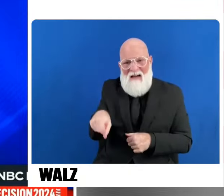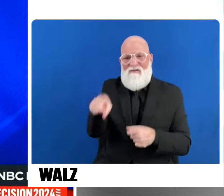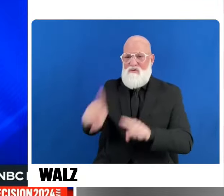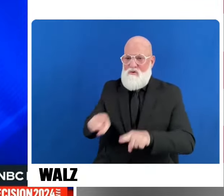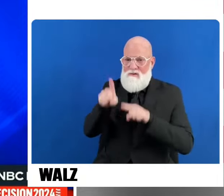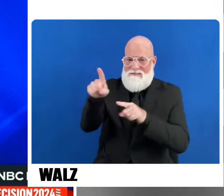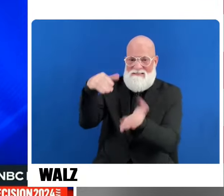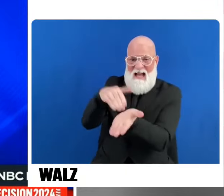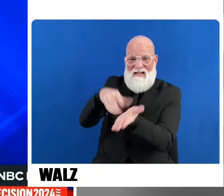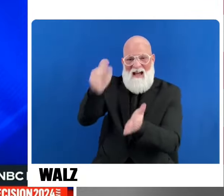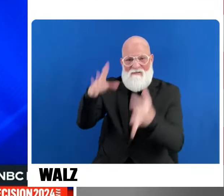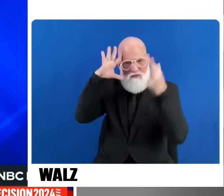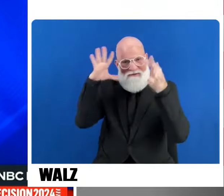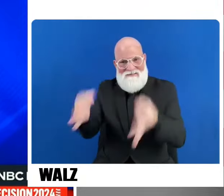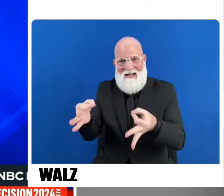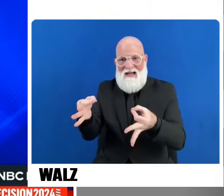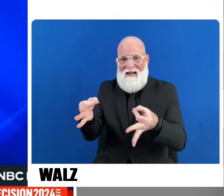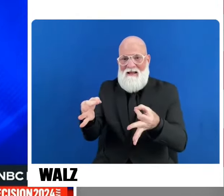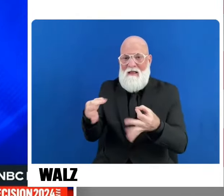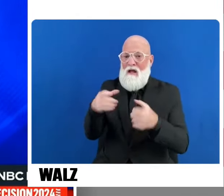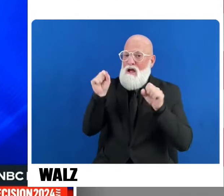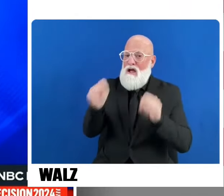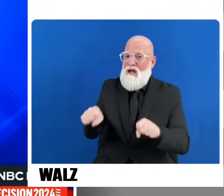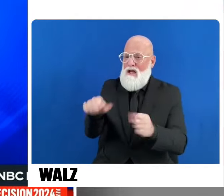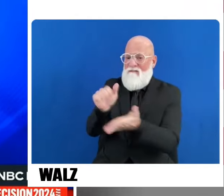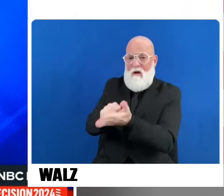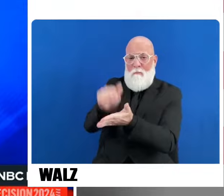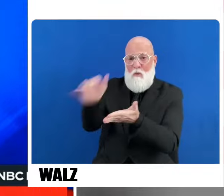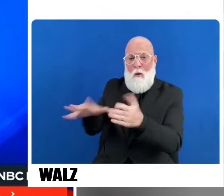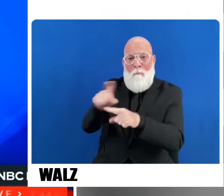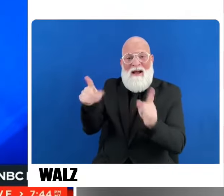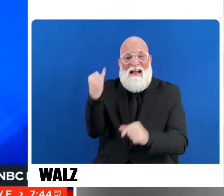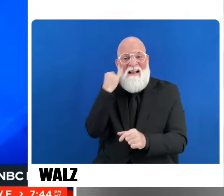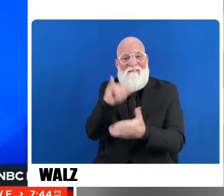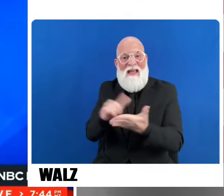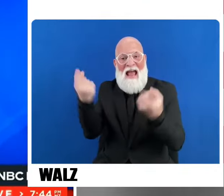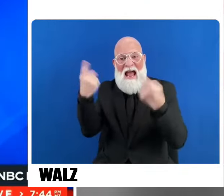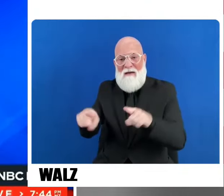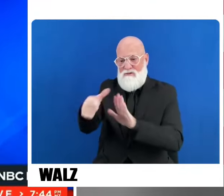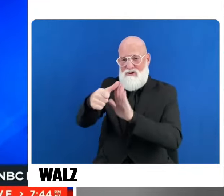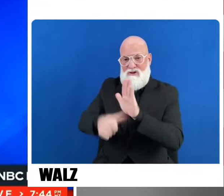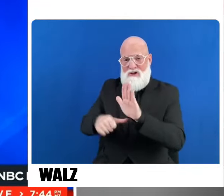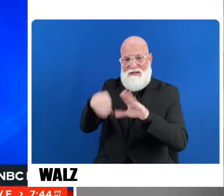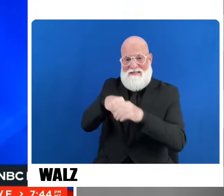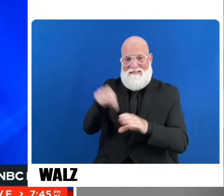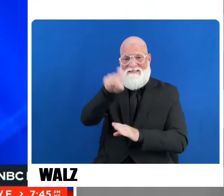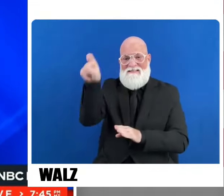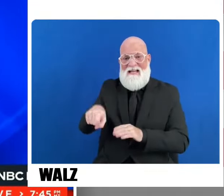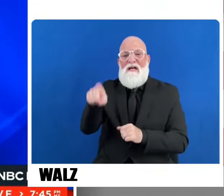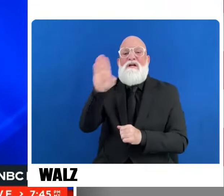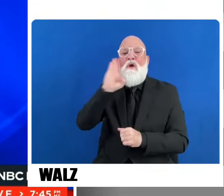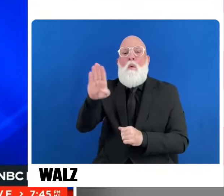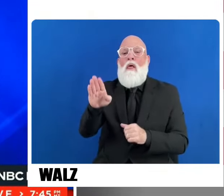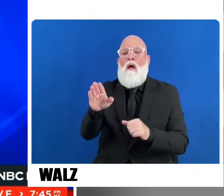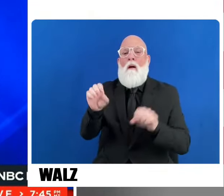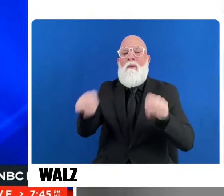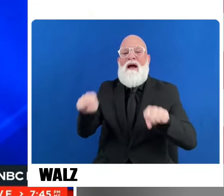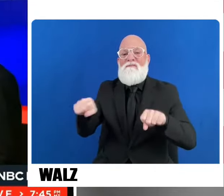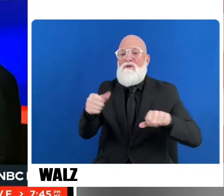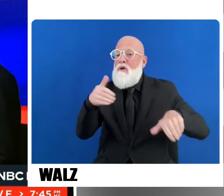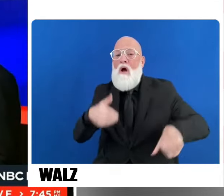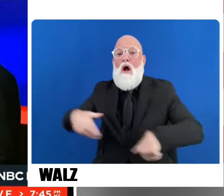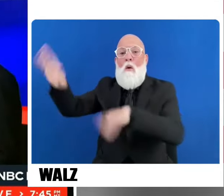would have been an abortion. But in Texas, that would have put them in legal jeopardy. She went home, got sepsis, nearly dies, and now she may have